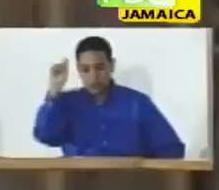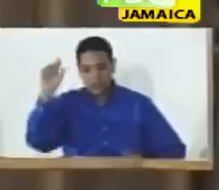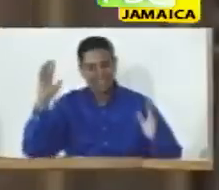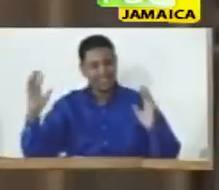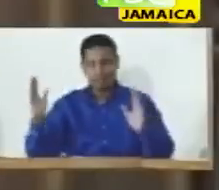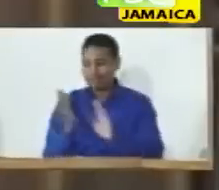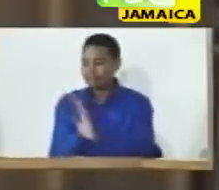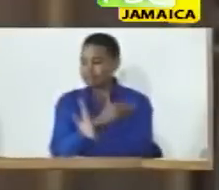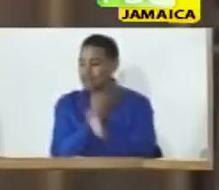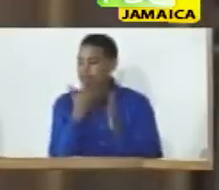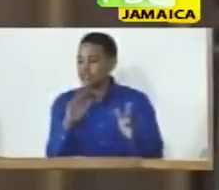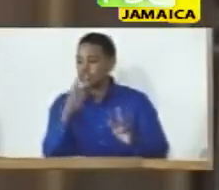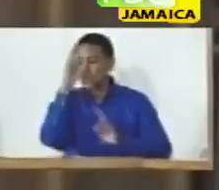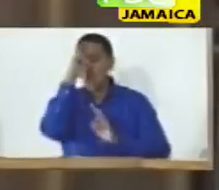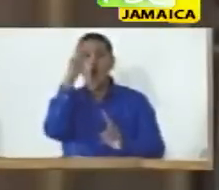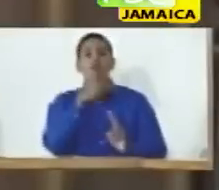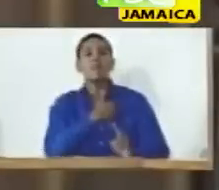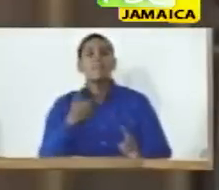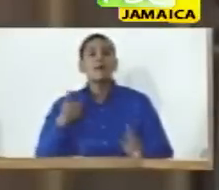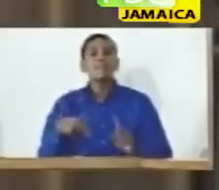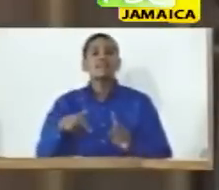Honorable members, this is a